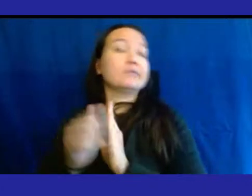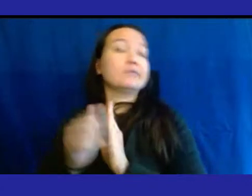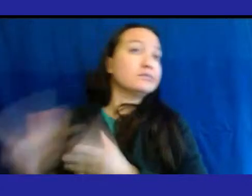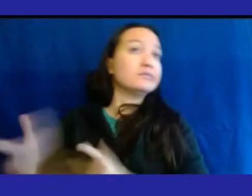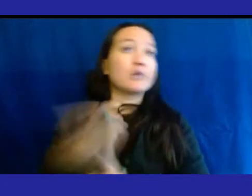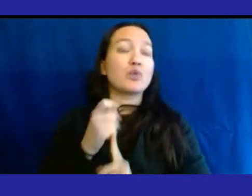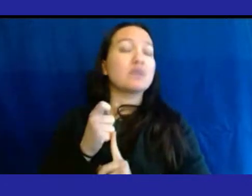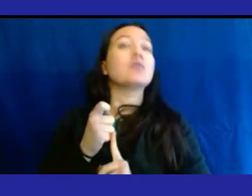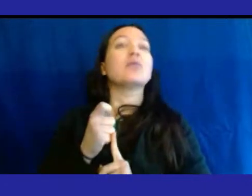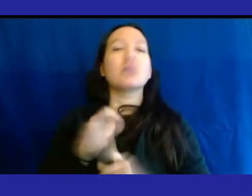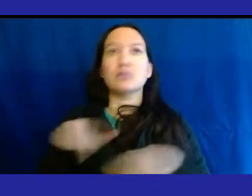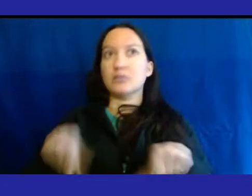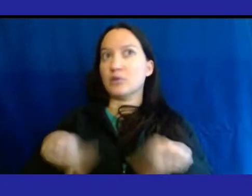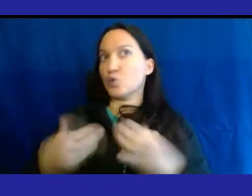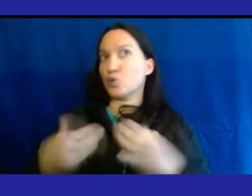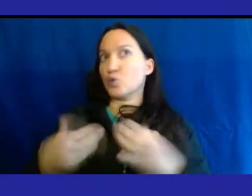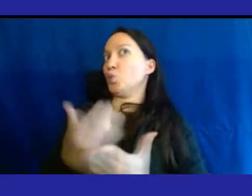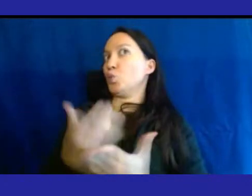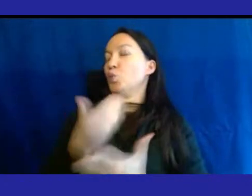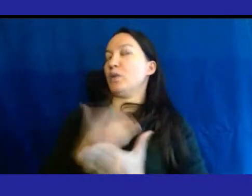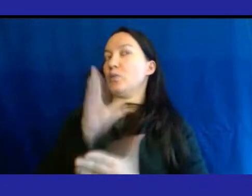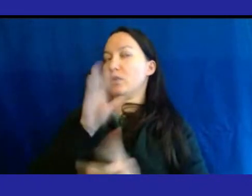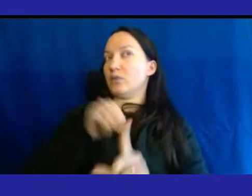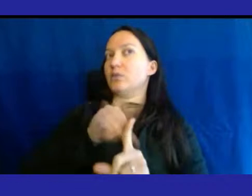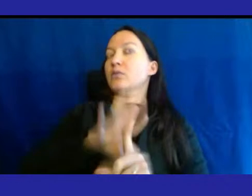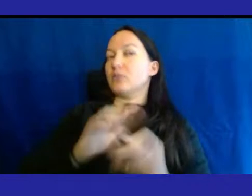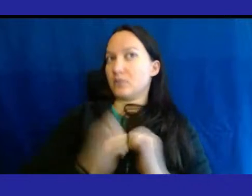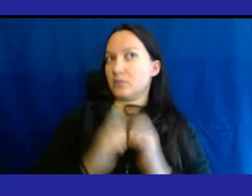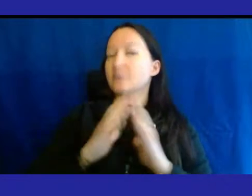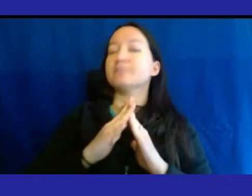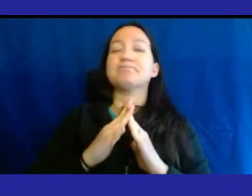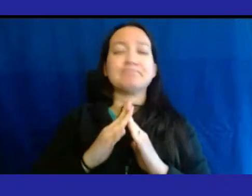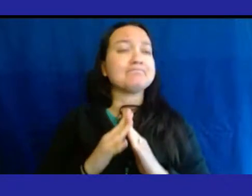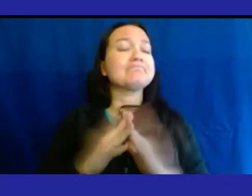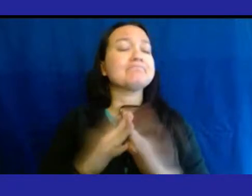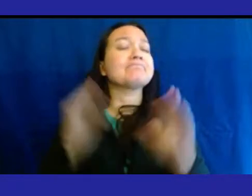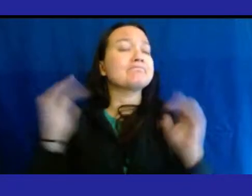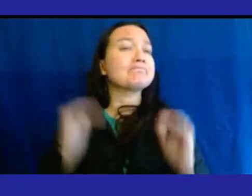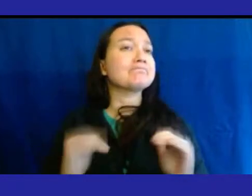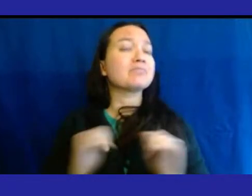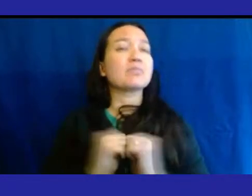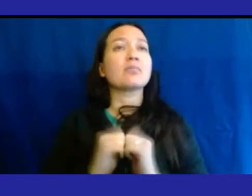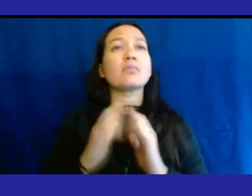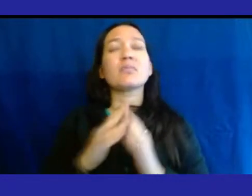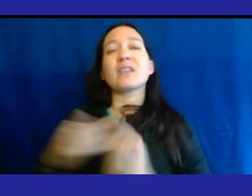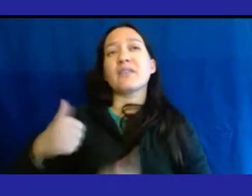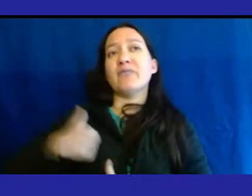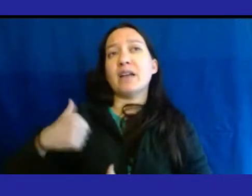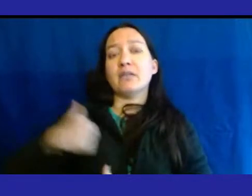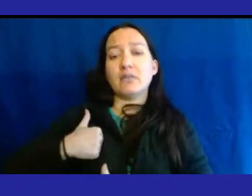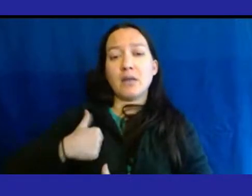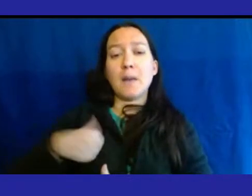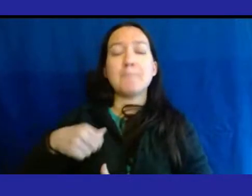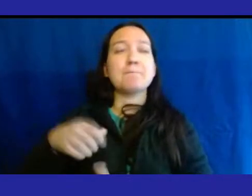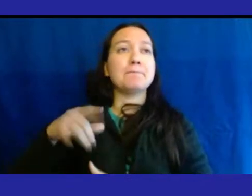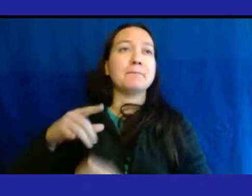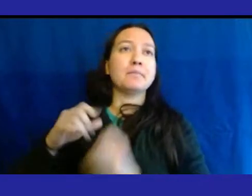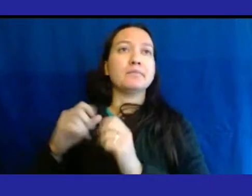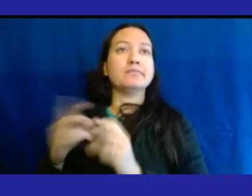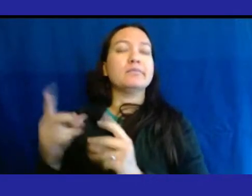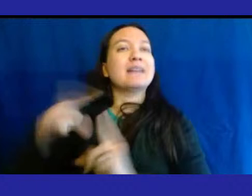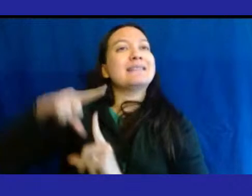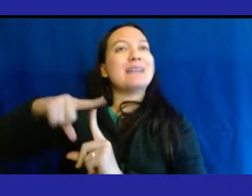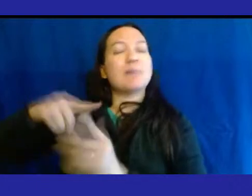So this is something new that will be introduced. Also, we're in the process of launching veteran pop-up sites throughout the system, beginning